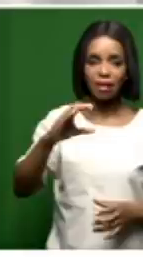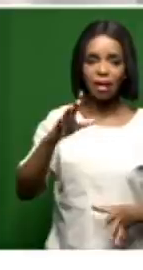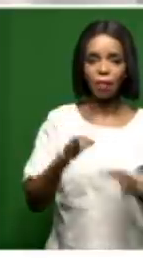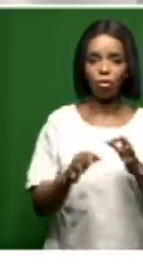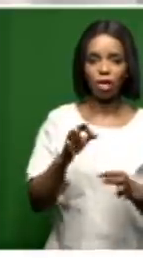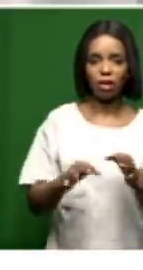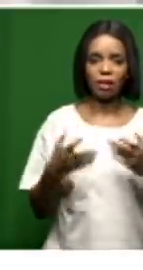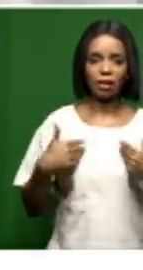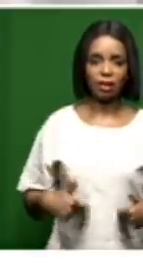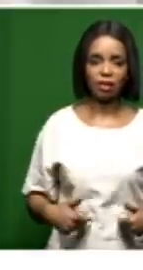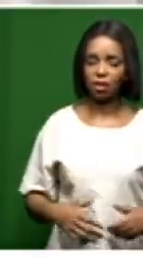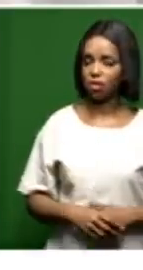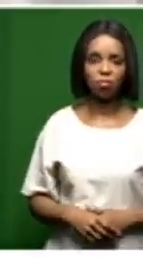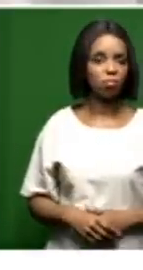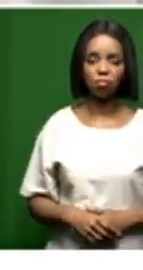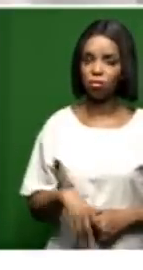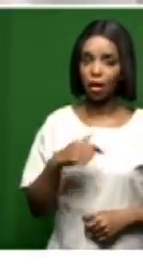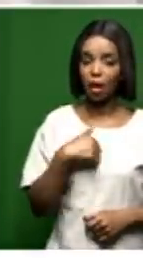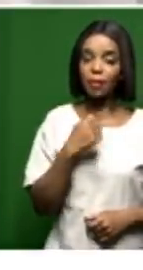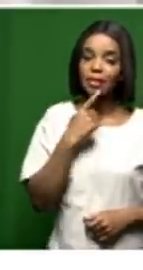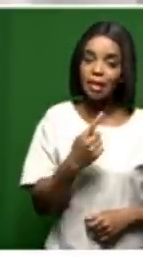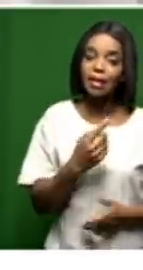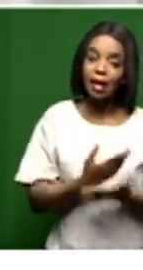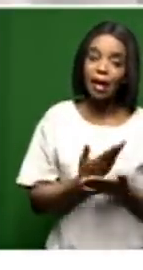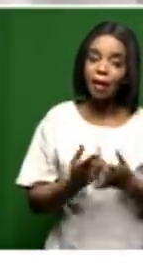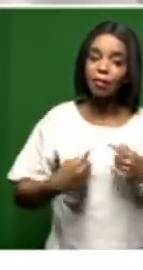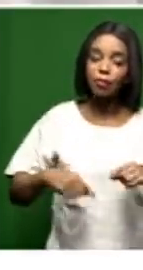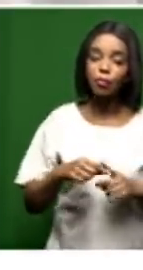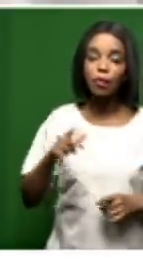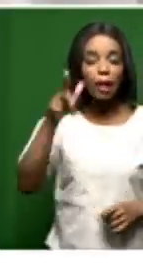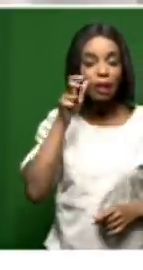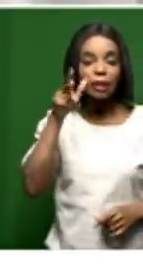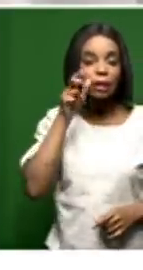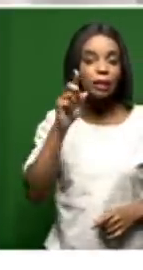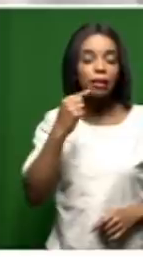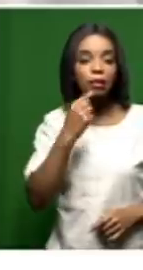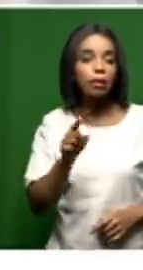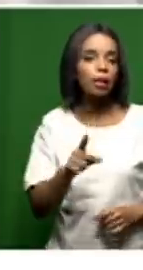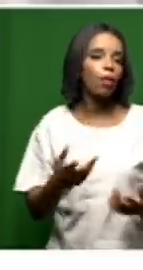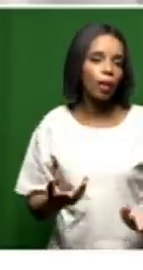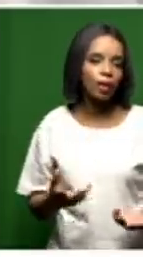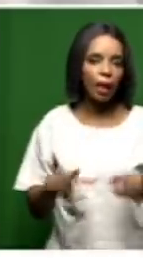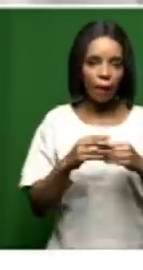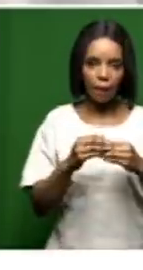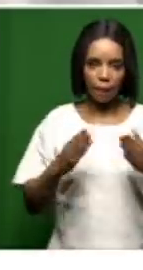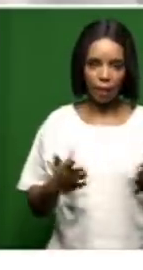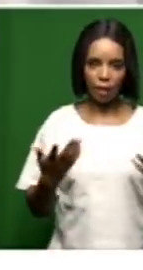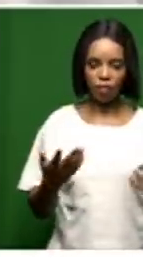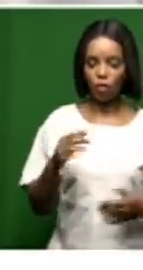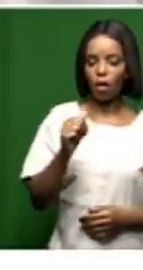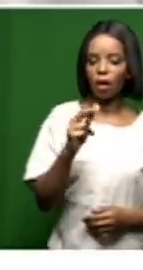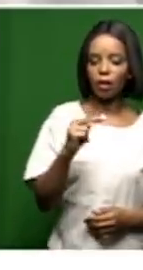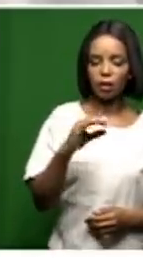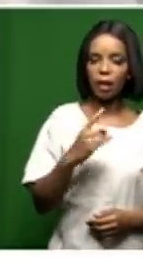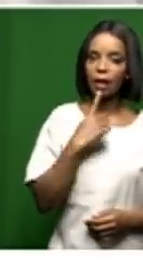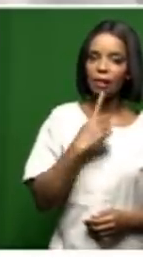can we listen to what he's saying? Can really members of the ANC say he is wrong for raising this matter? Or he's